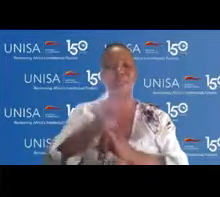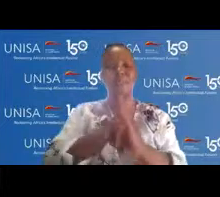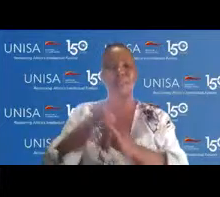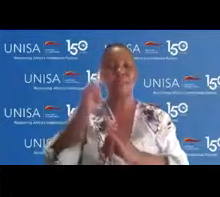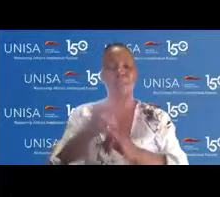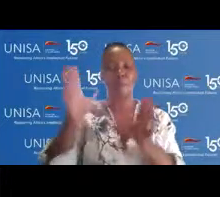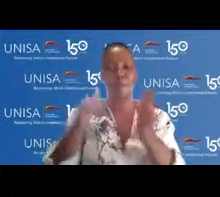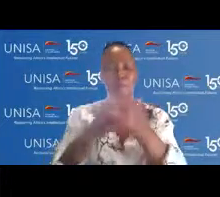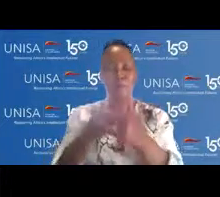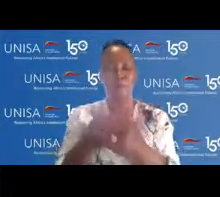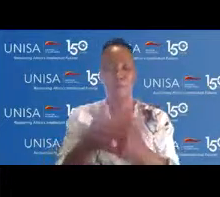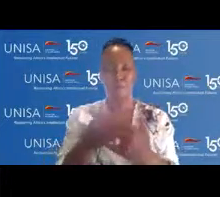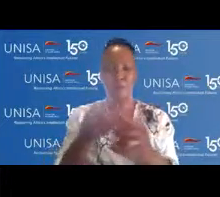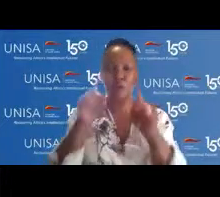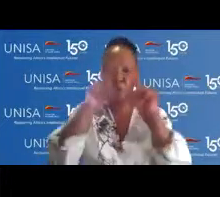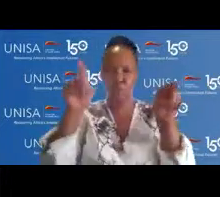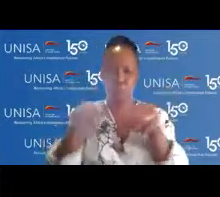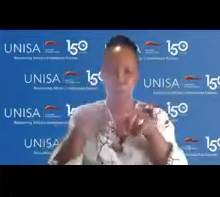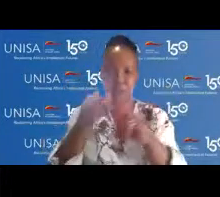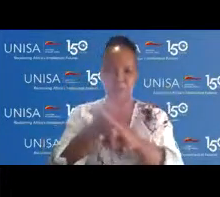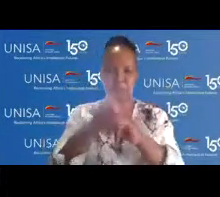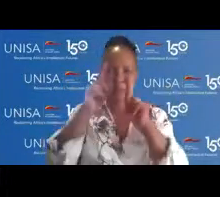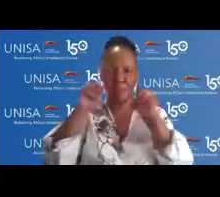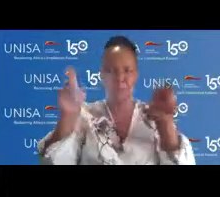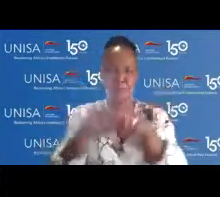Nobody's brave yet, or you're all quickly Googling it.